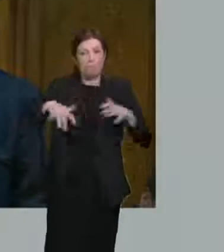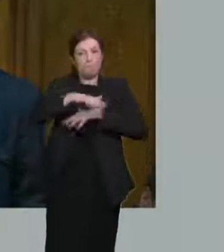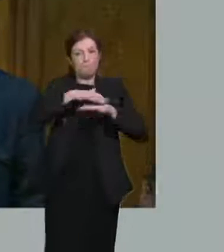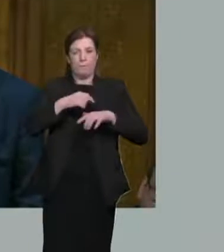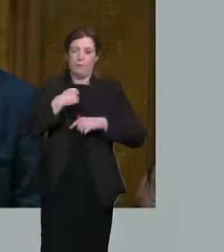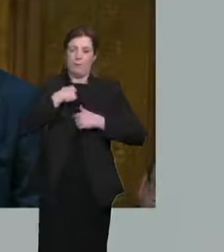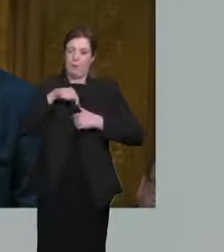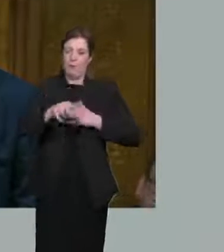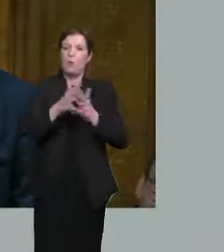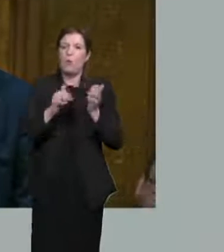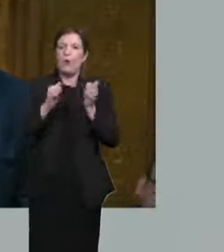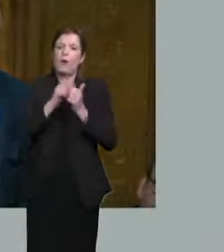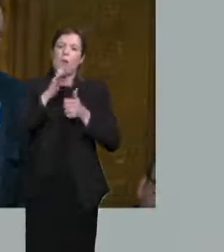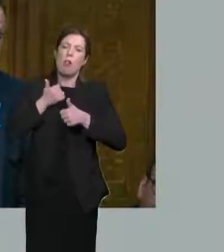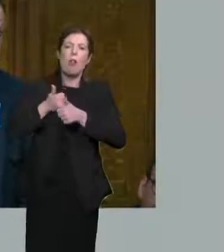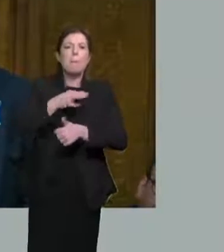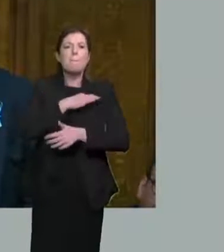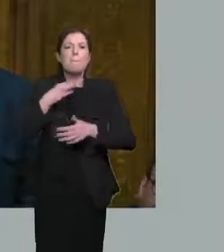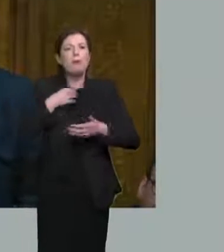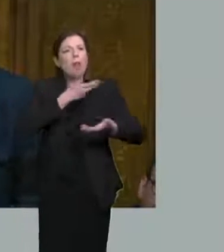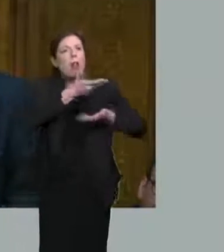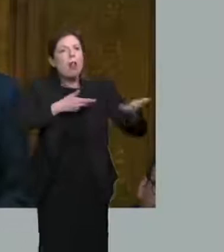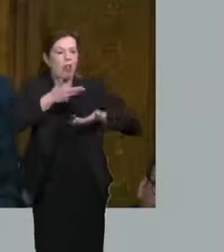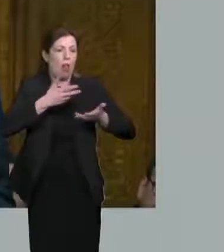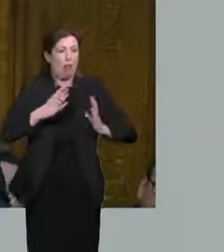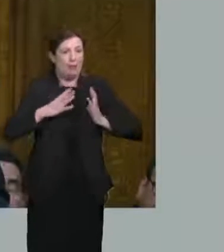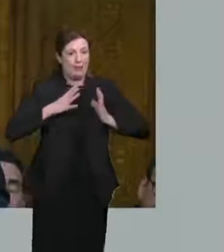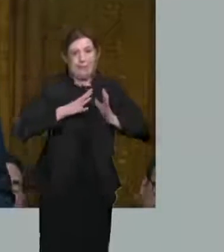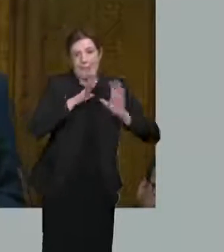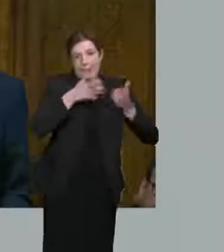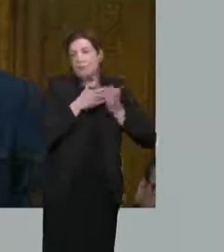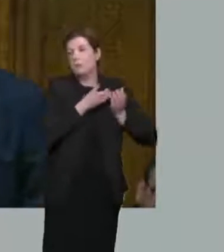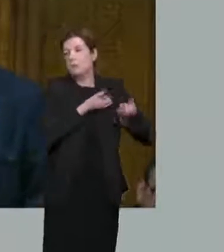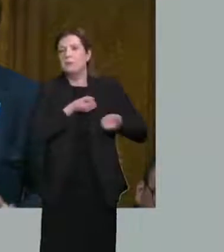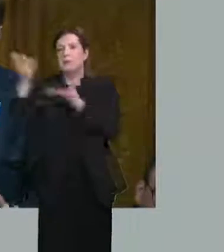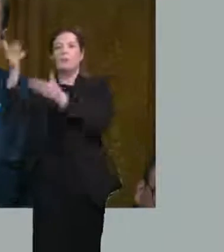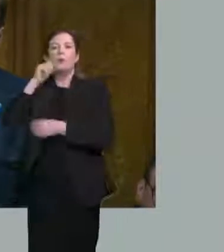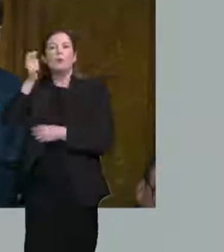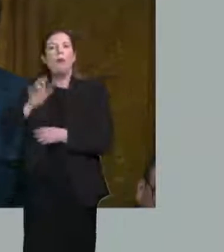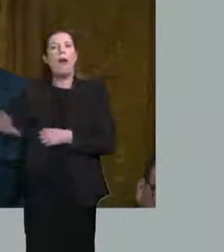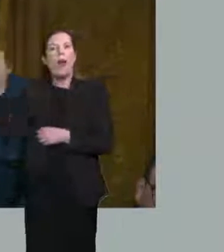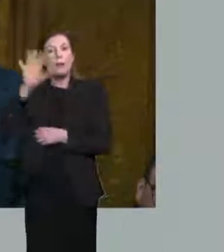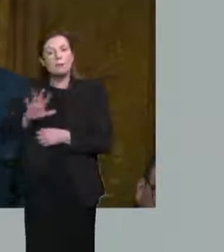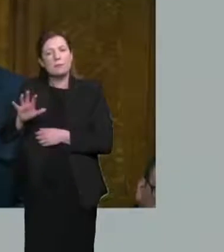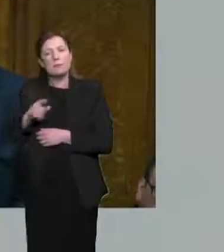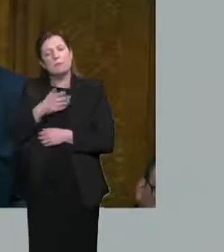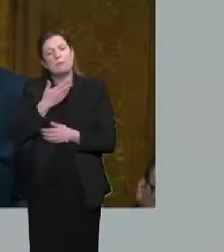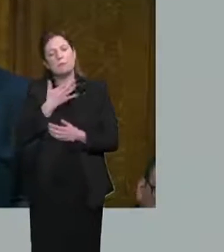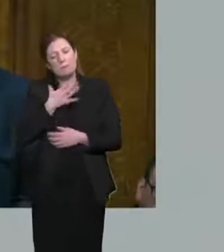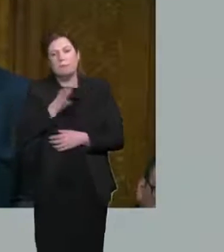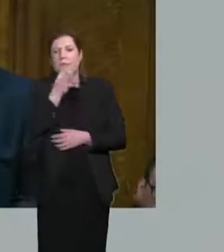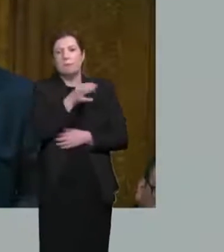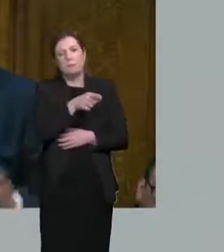be collecting medical supply donations to send to Ukraine and the surrounding nations. Will the Prime Minister join me